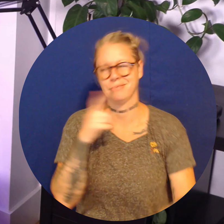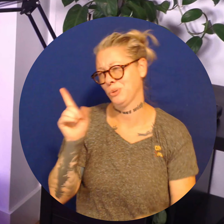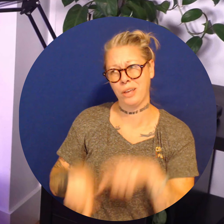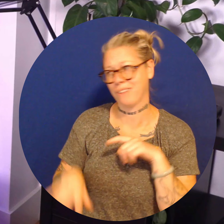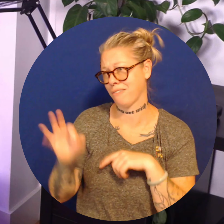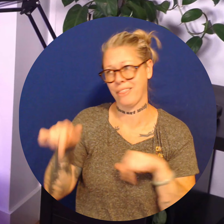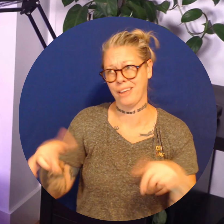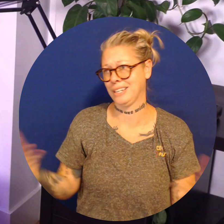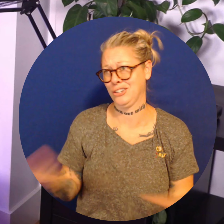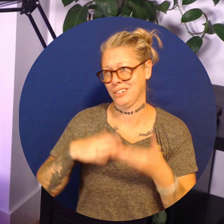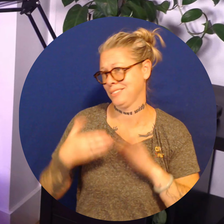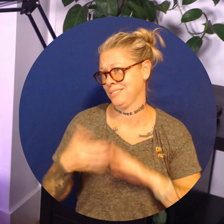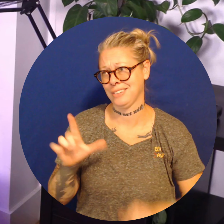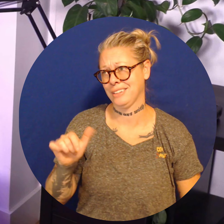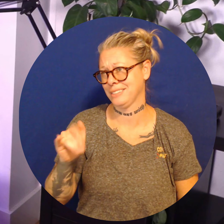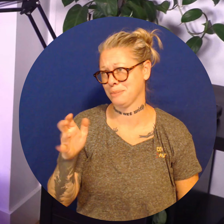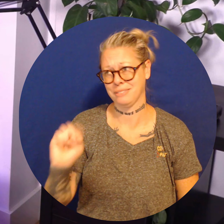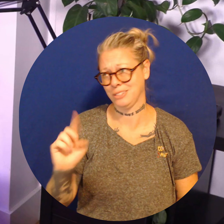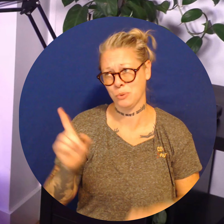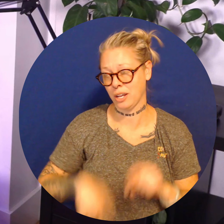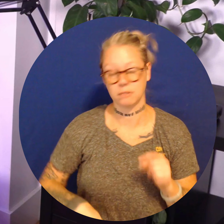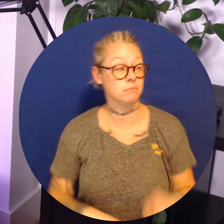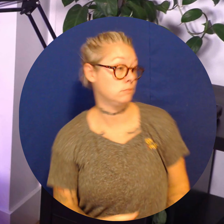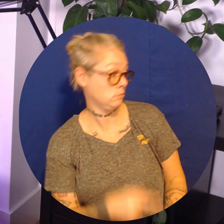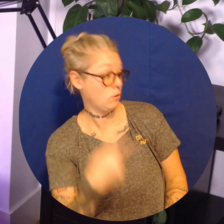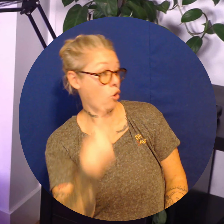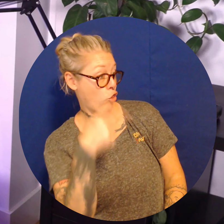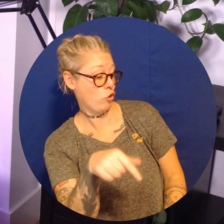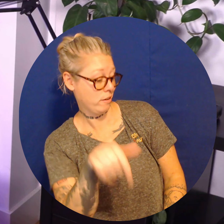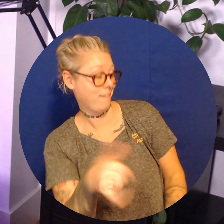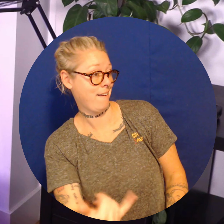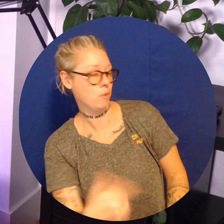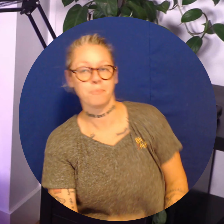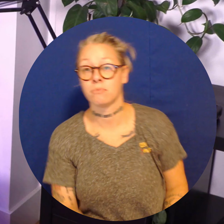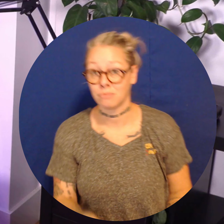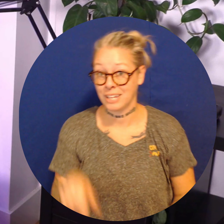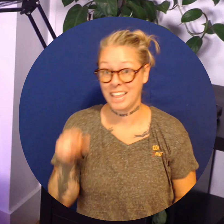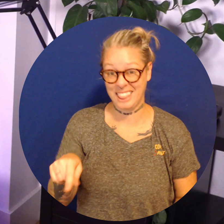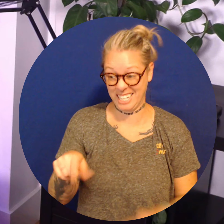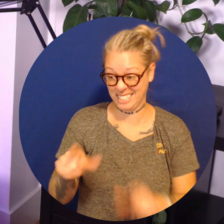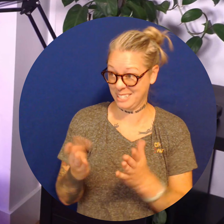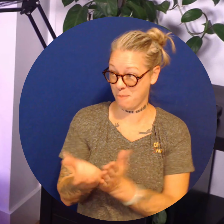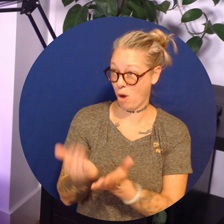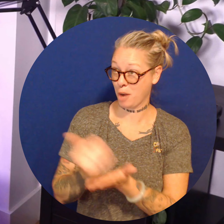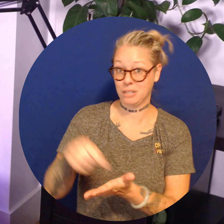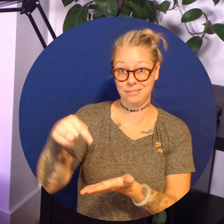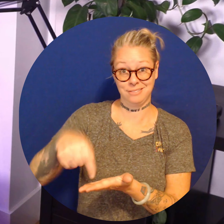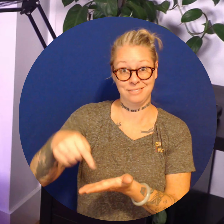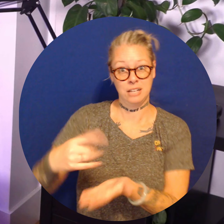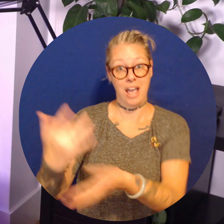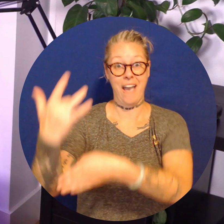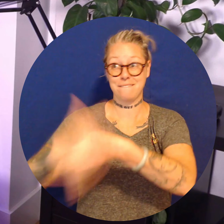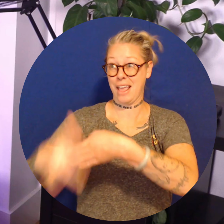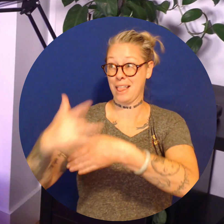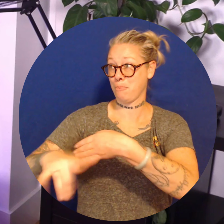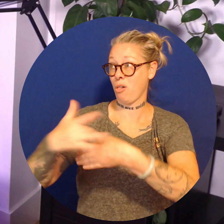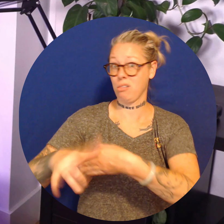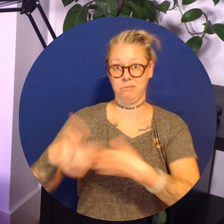find that in lisbon and you're right you know this list of stuff in this apartment is not